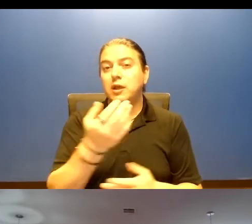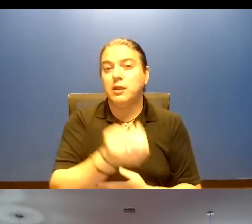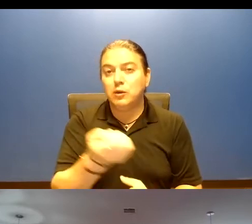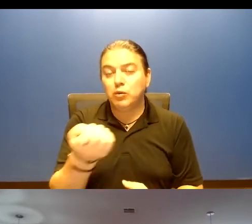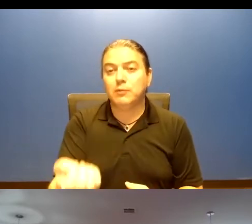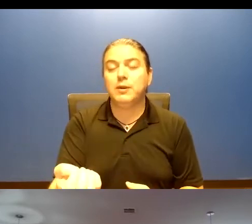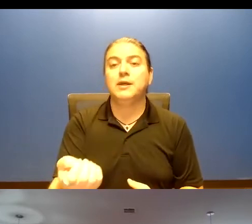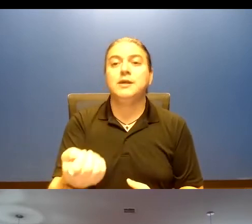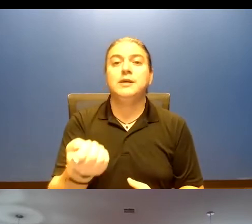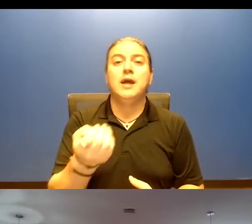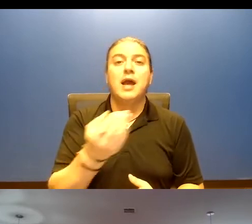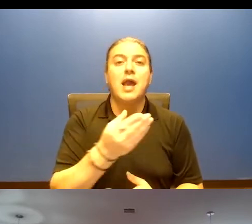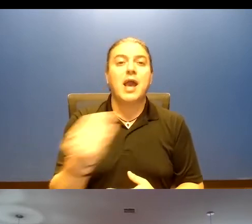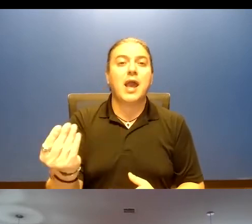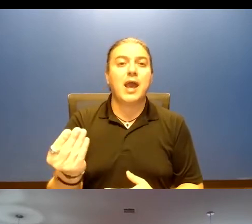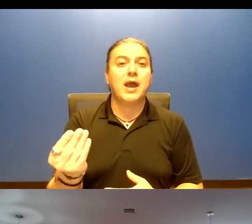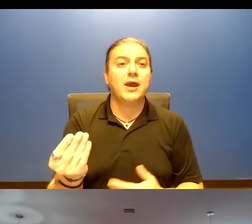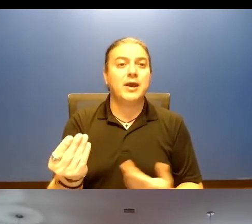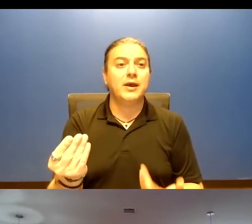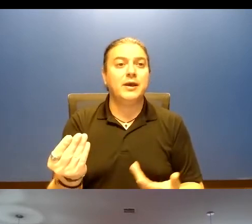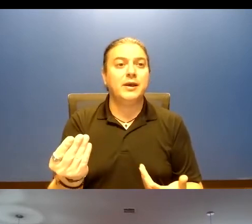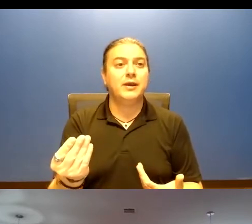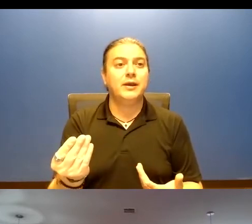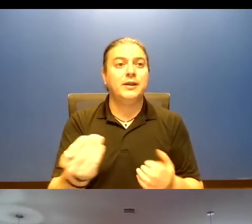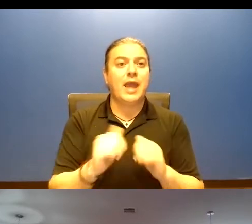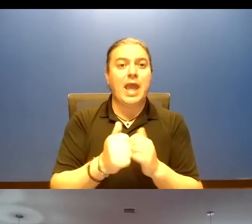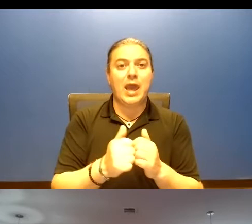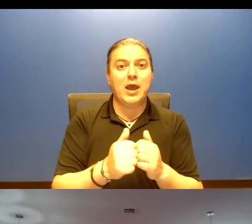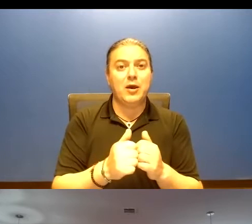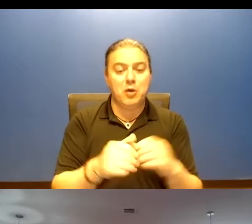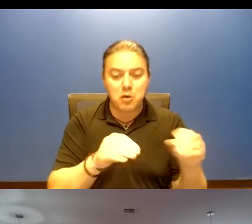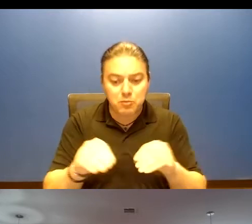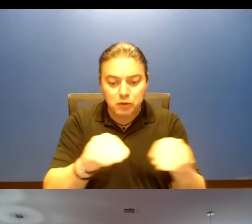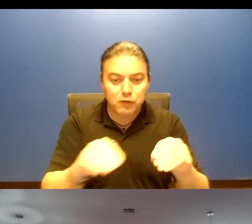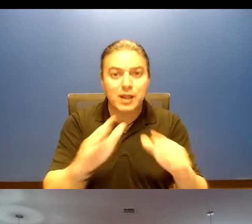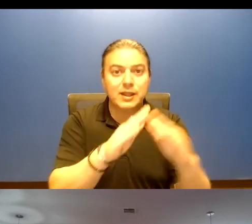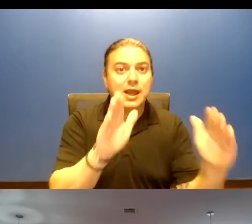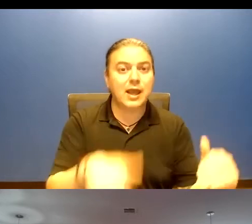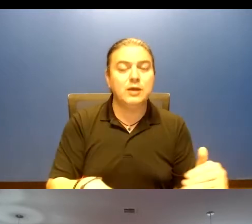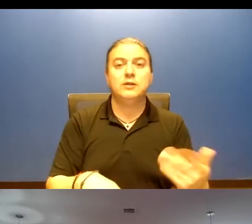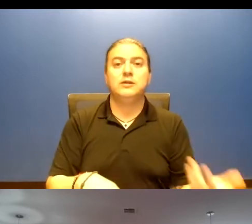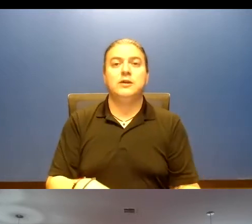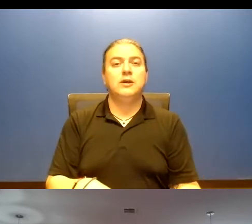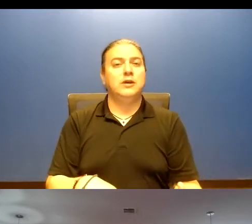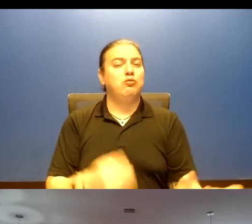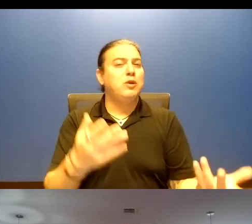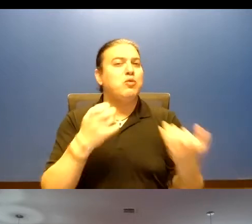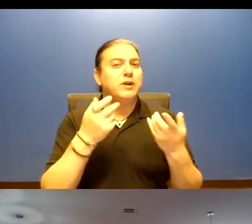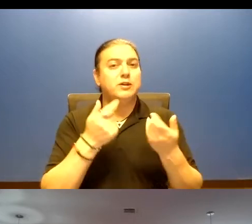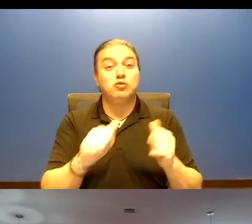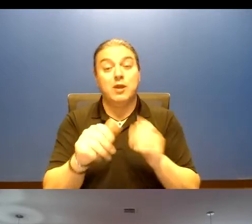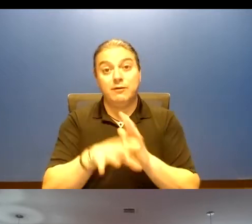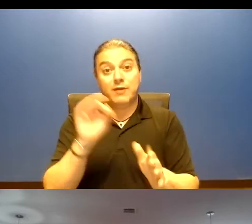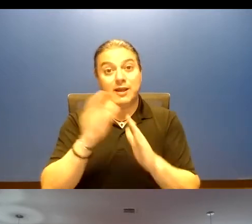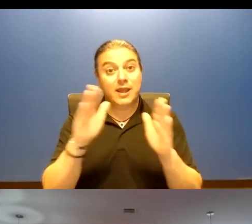equipment and means of getting around in a house, we looked at trying to find a house that would accommodate